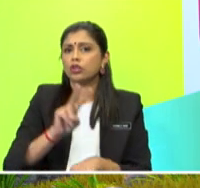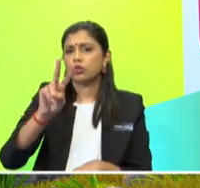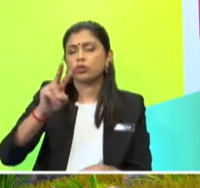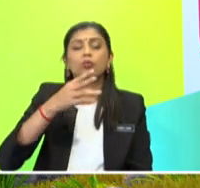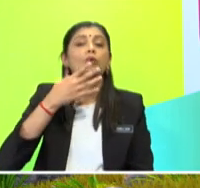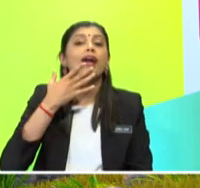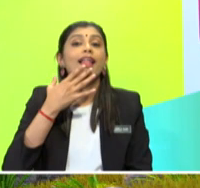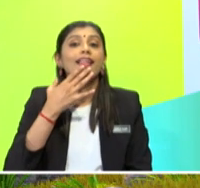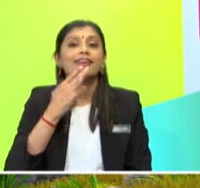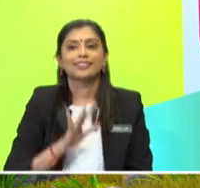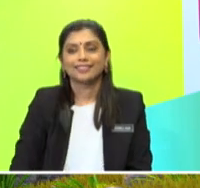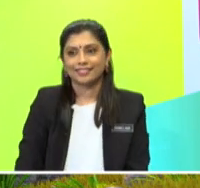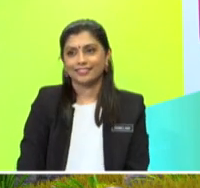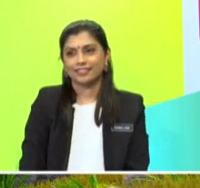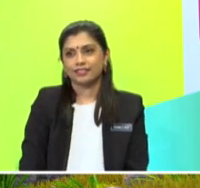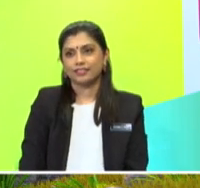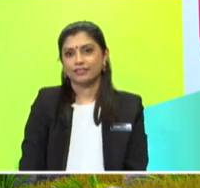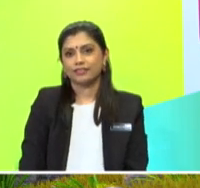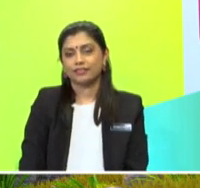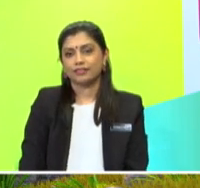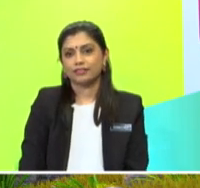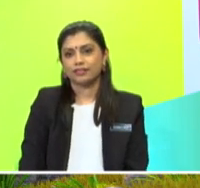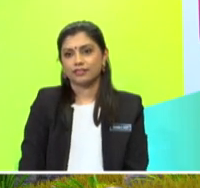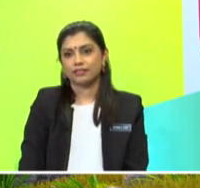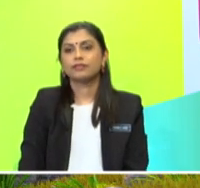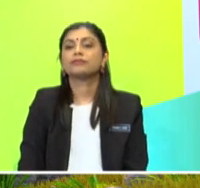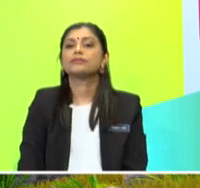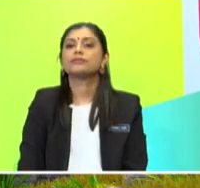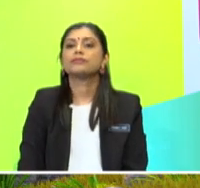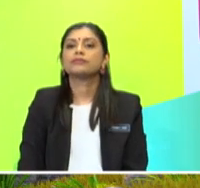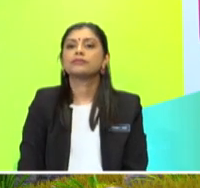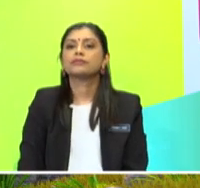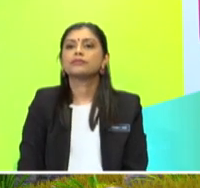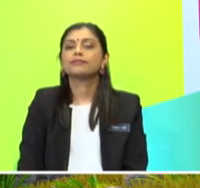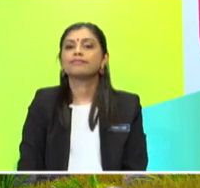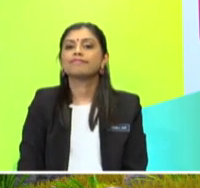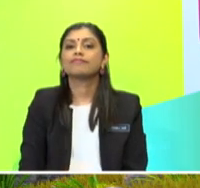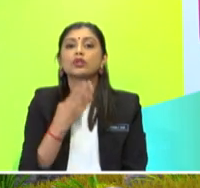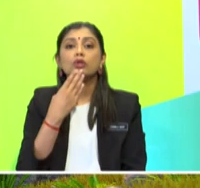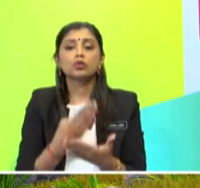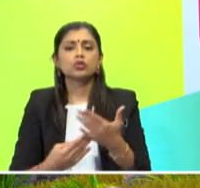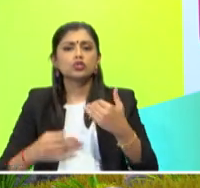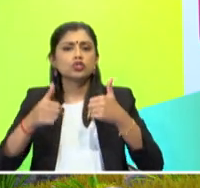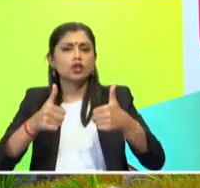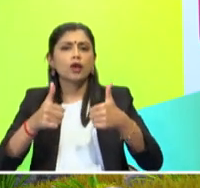confident. You know how to grow your sentence with two colours using your mark. Good job. So,